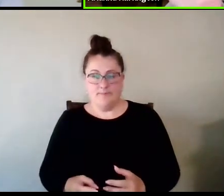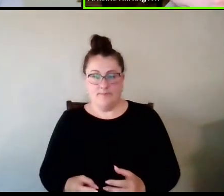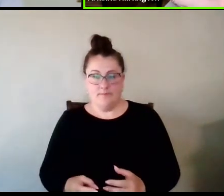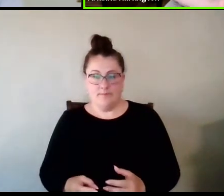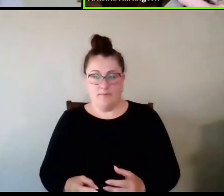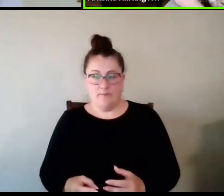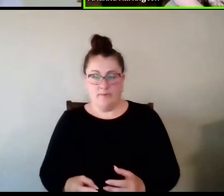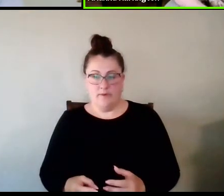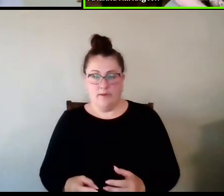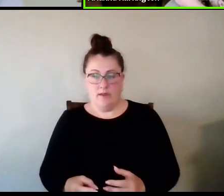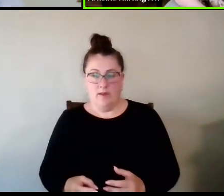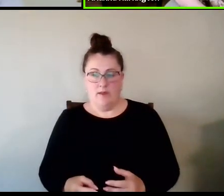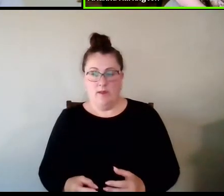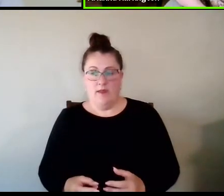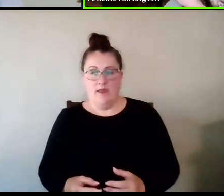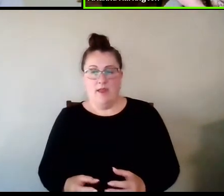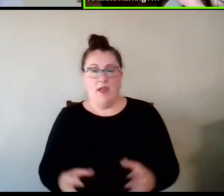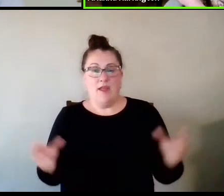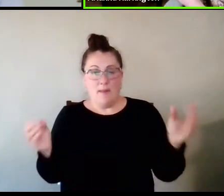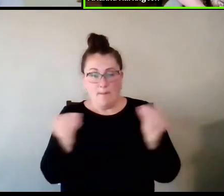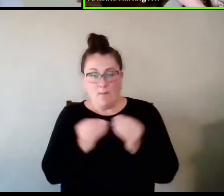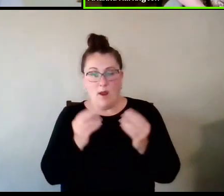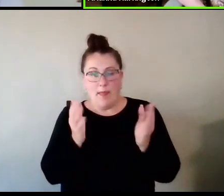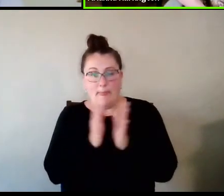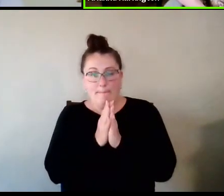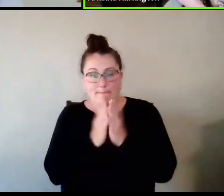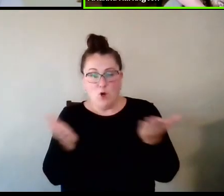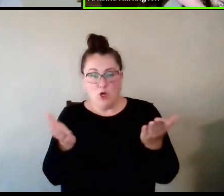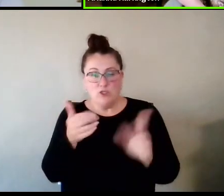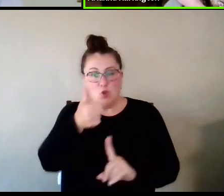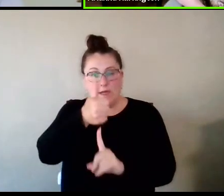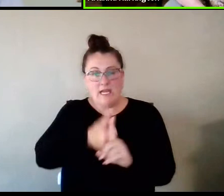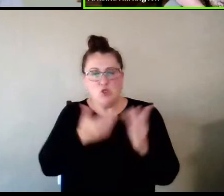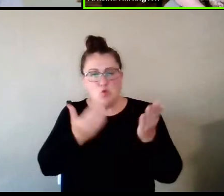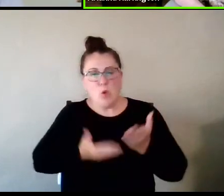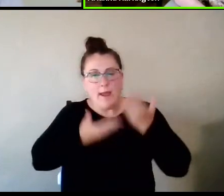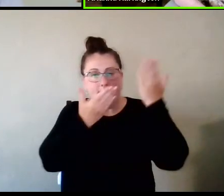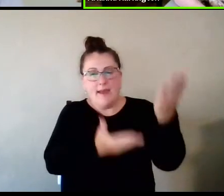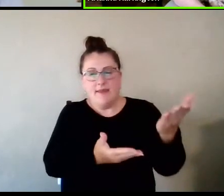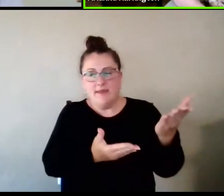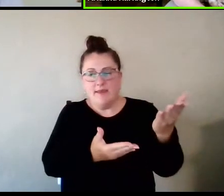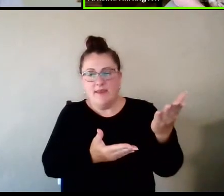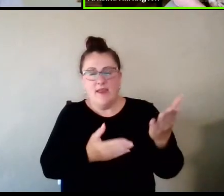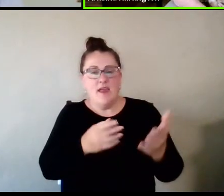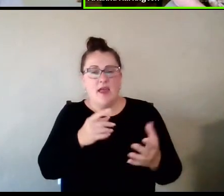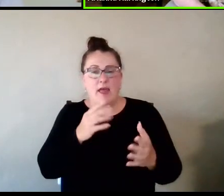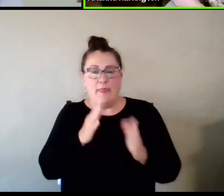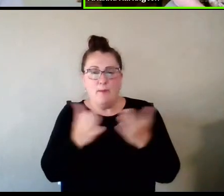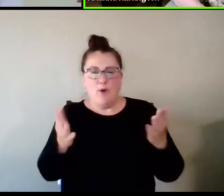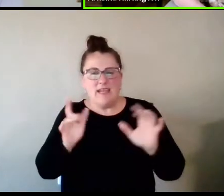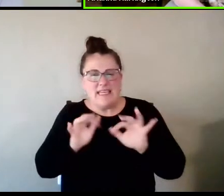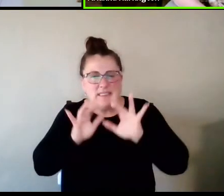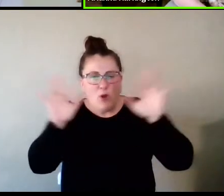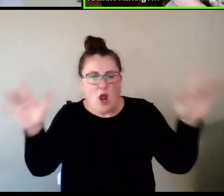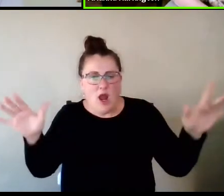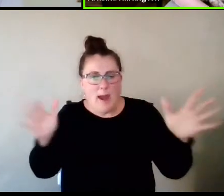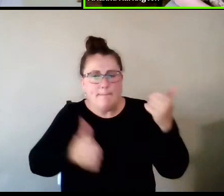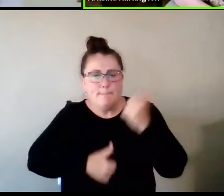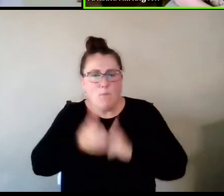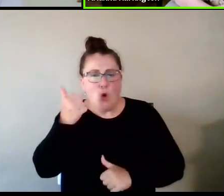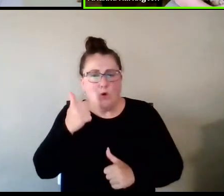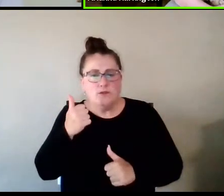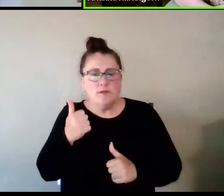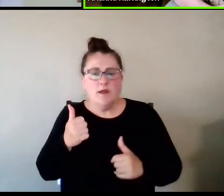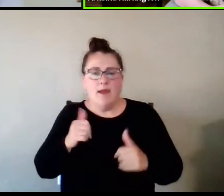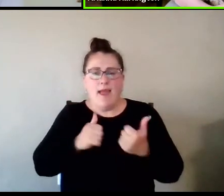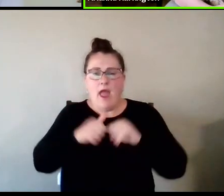I'd love to hear more about the books you each recommended. What about them inspires you most? In what ways have they